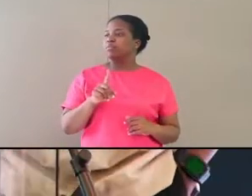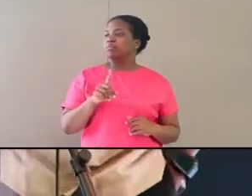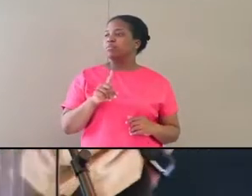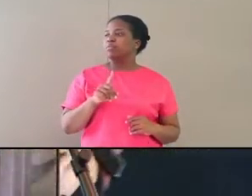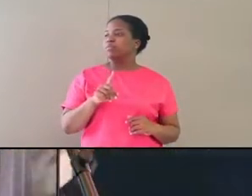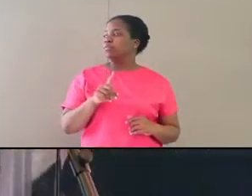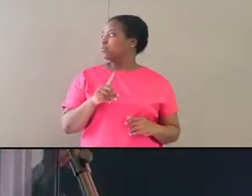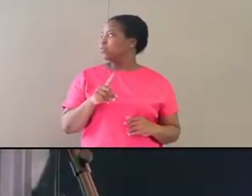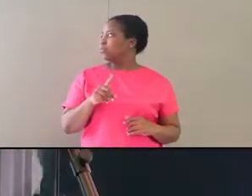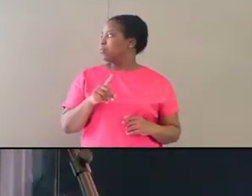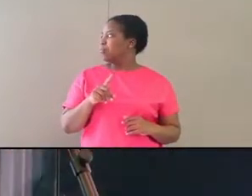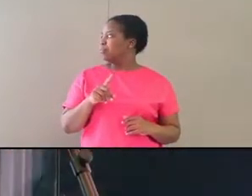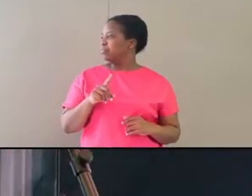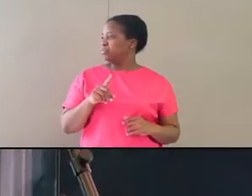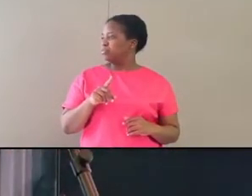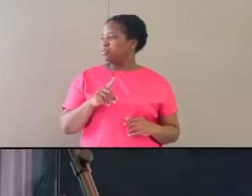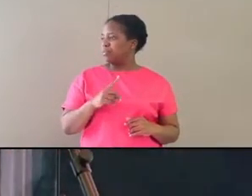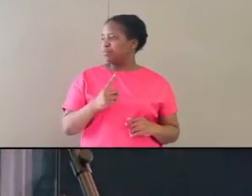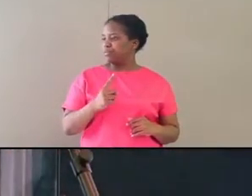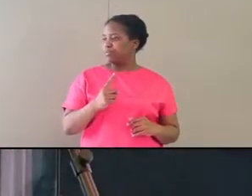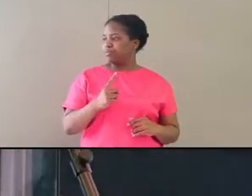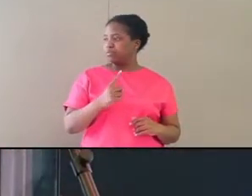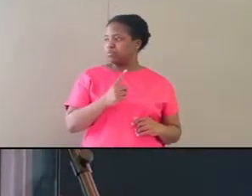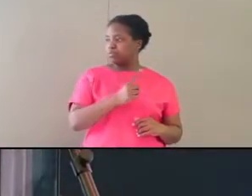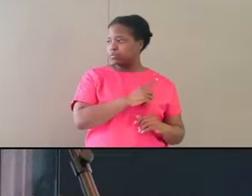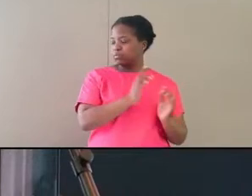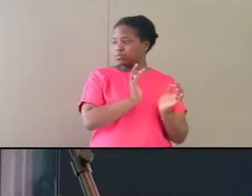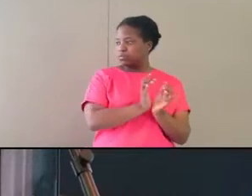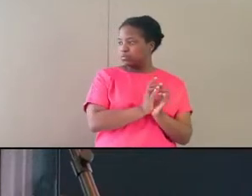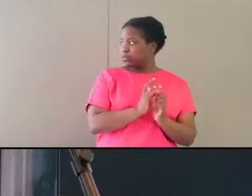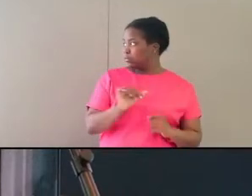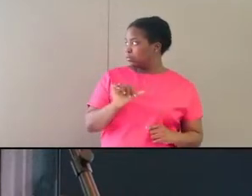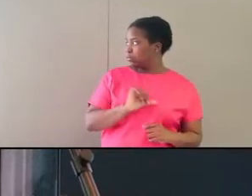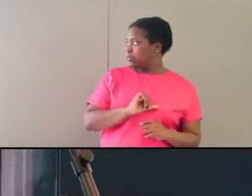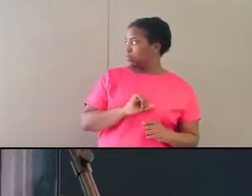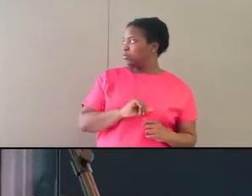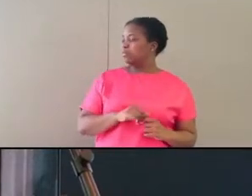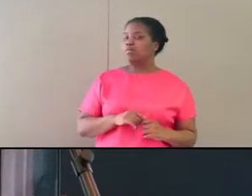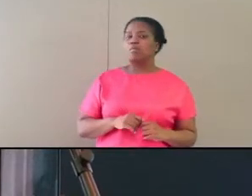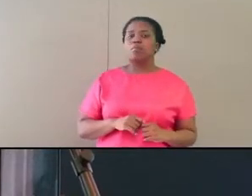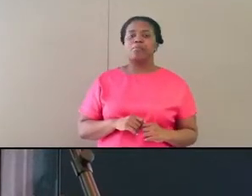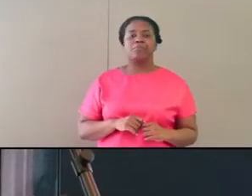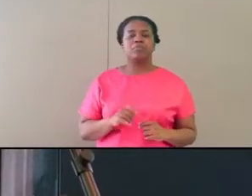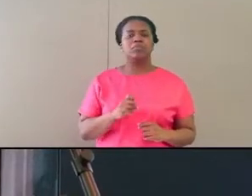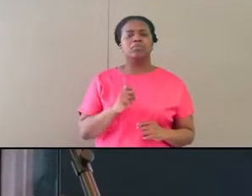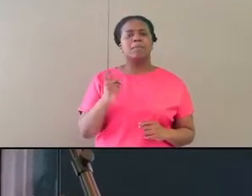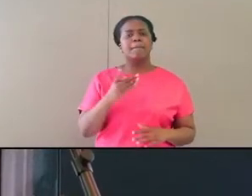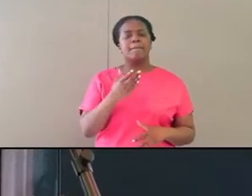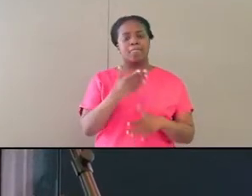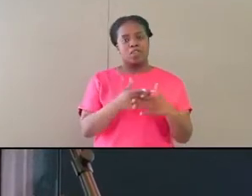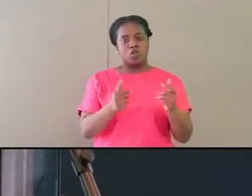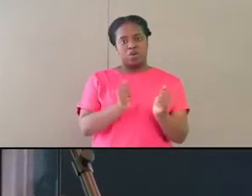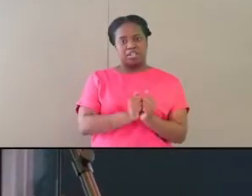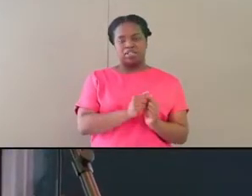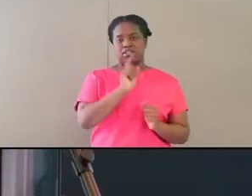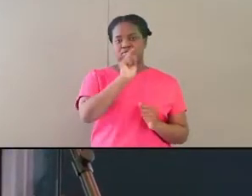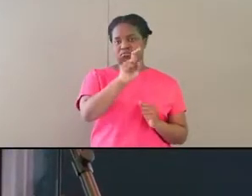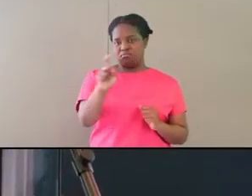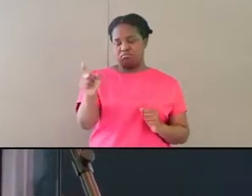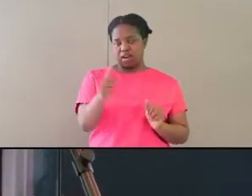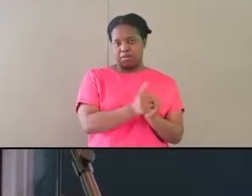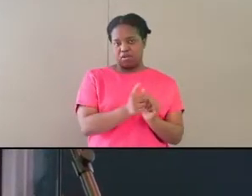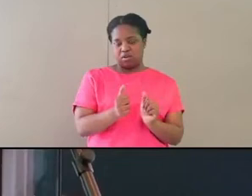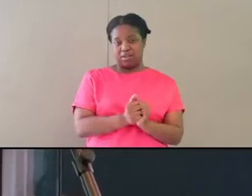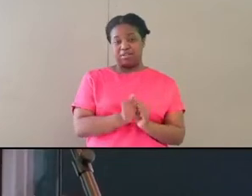has left now I think she's just stepped out okay and to all the colleagues around the room and the various players and partners